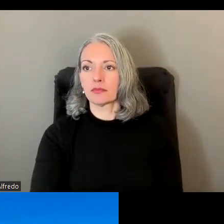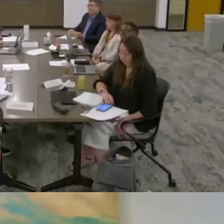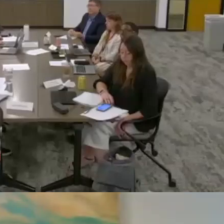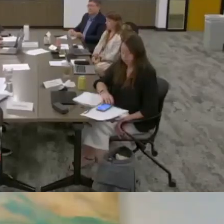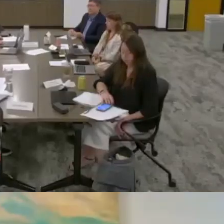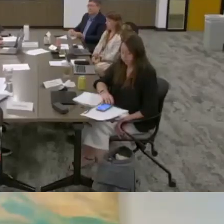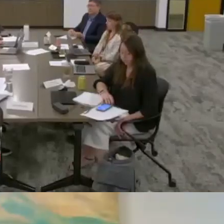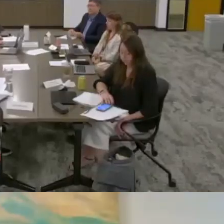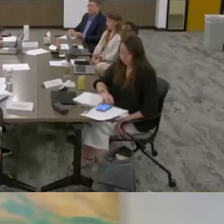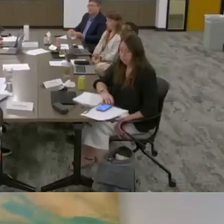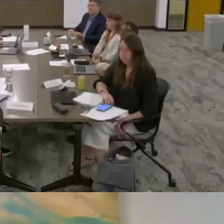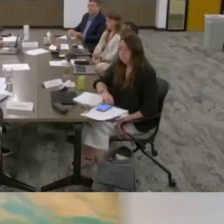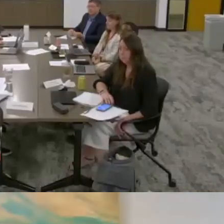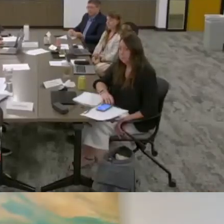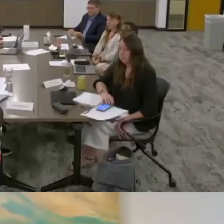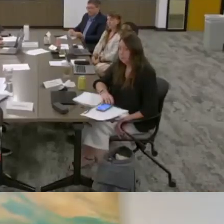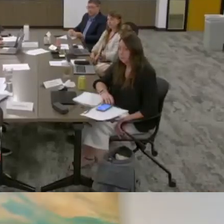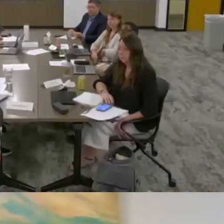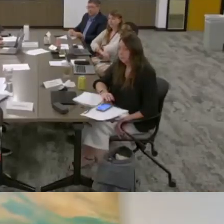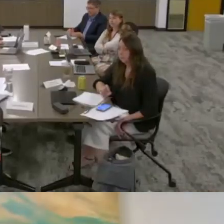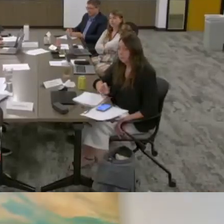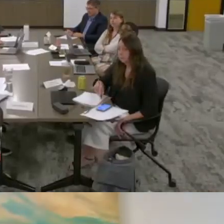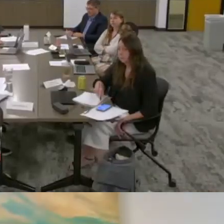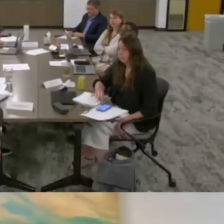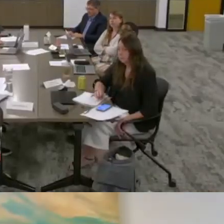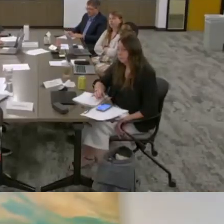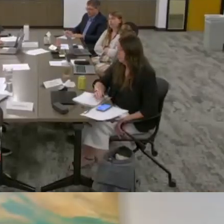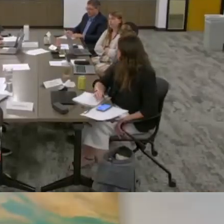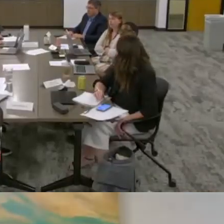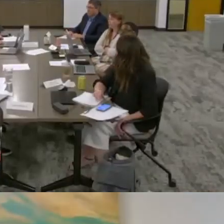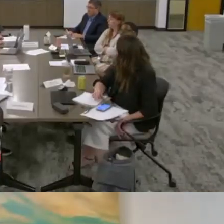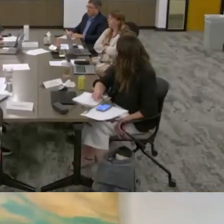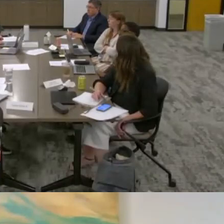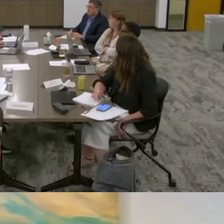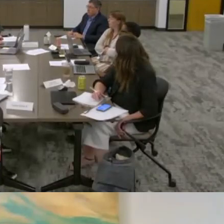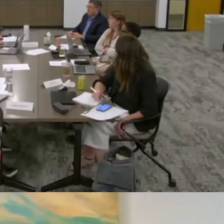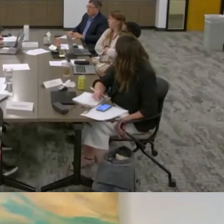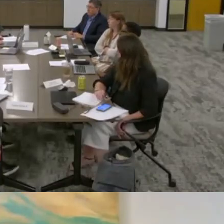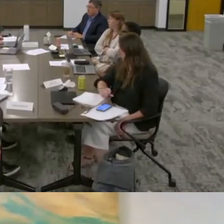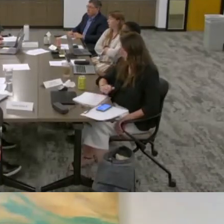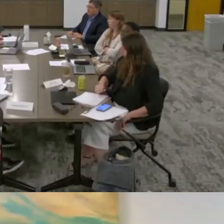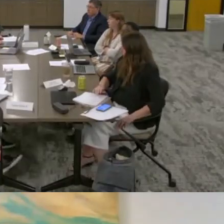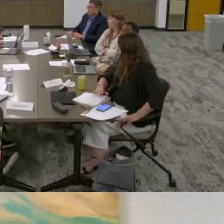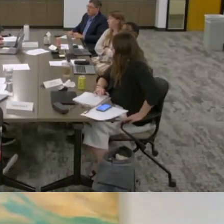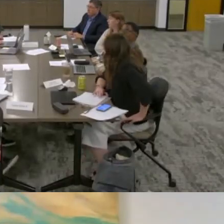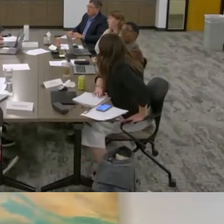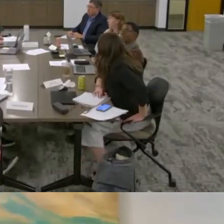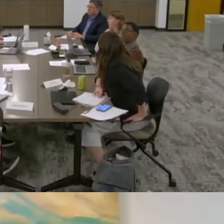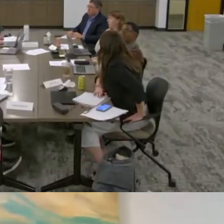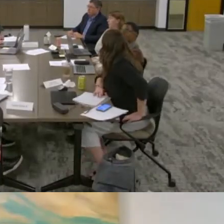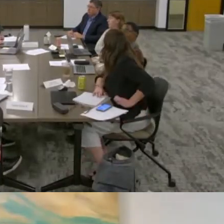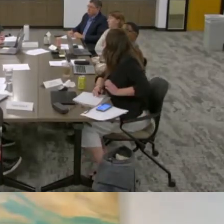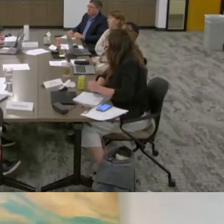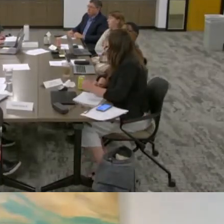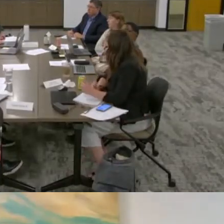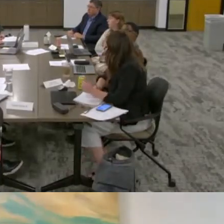Okay, I'm not hearing anything. Michelle, is there anything else that we need to do today? Yeah, so we have